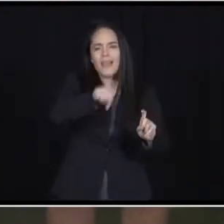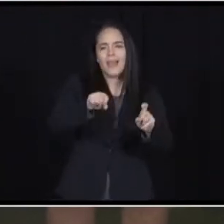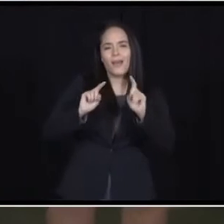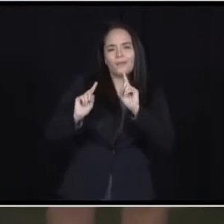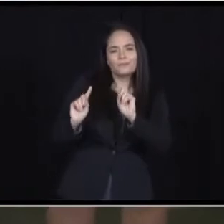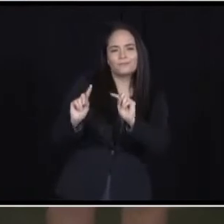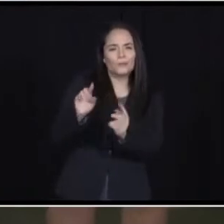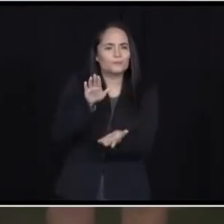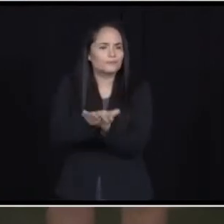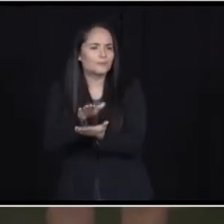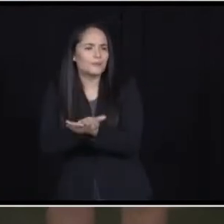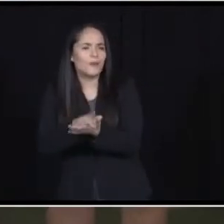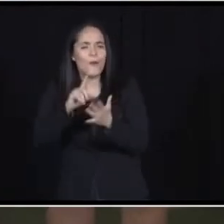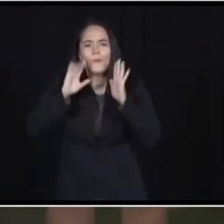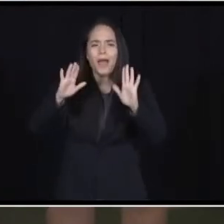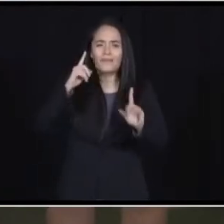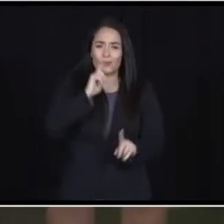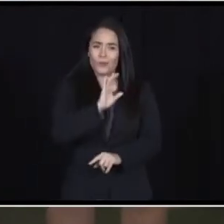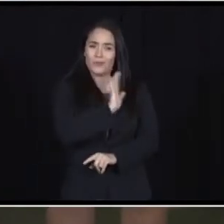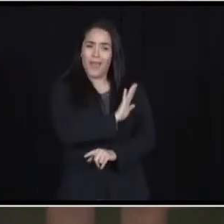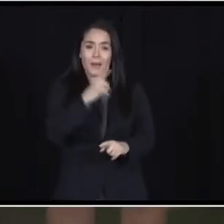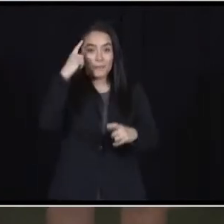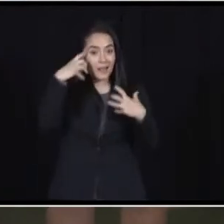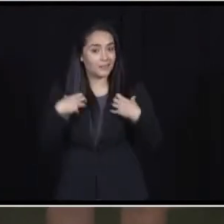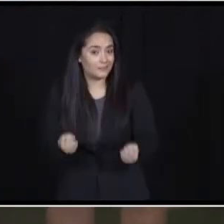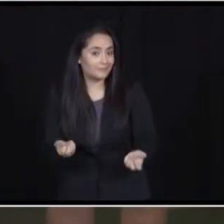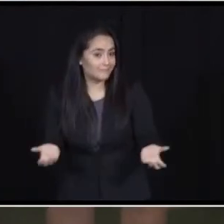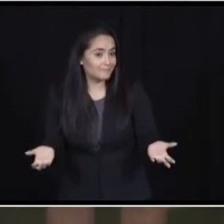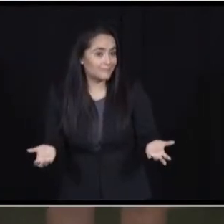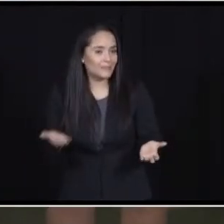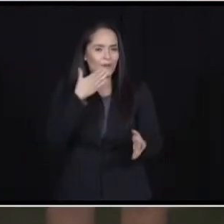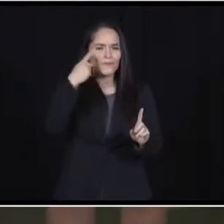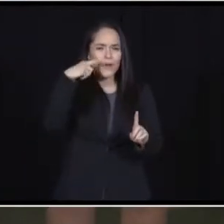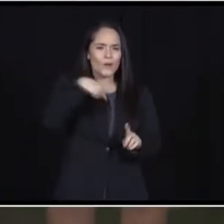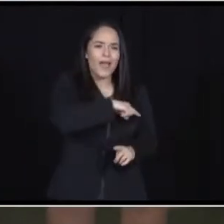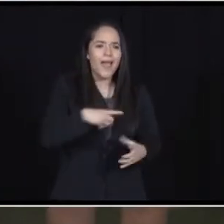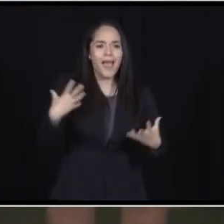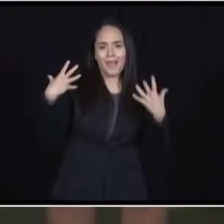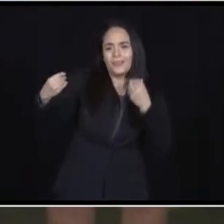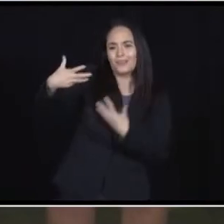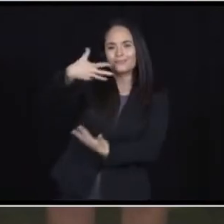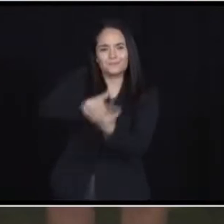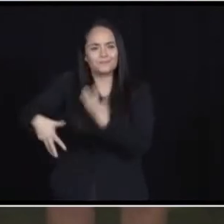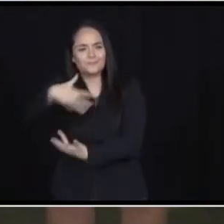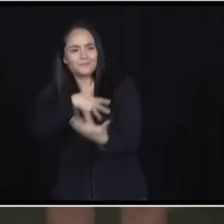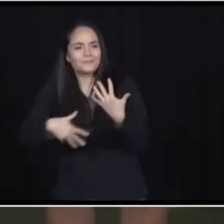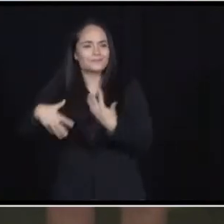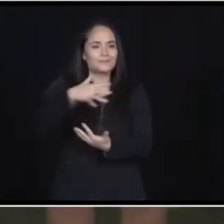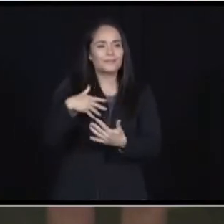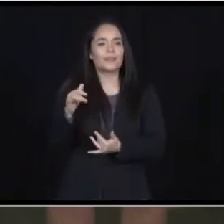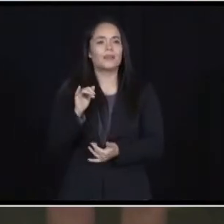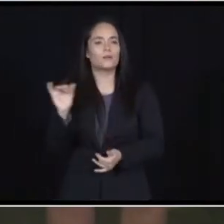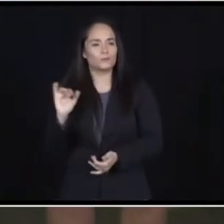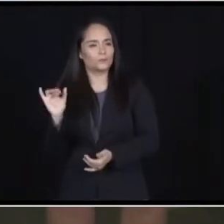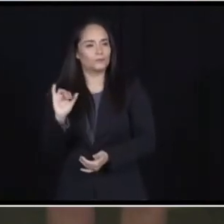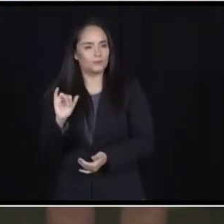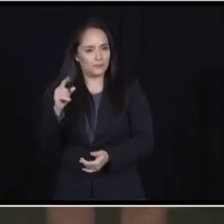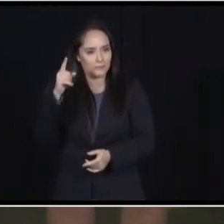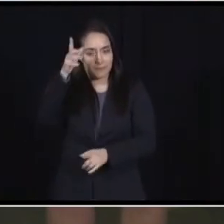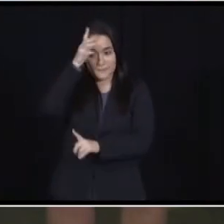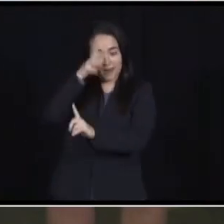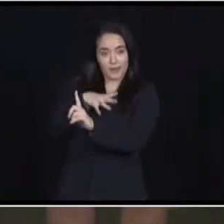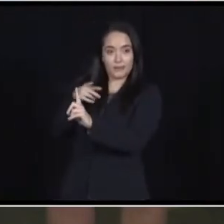for mental health. It's good for them to get out, and it also gives the parents a little bit of a break as well. But I know Minister